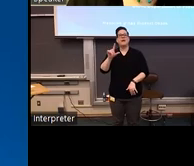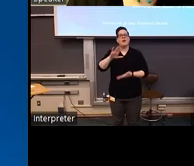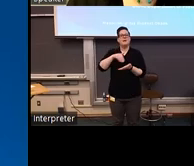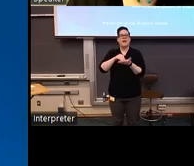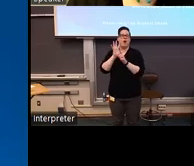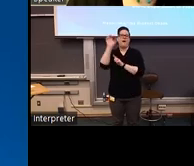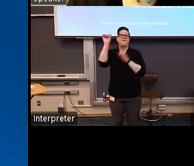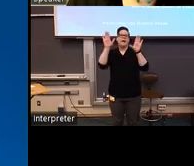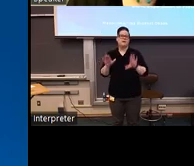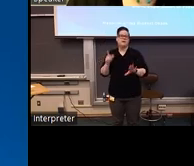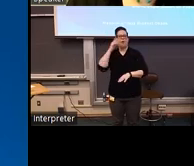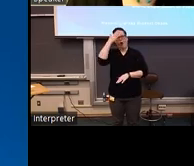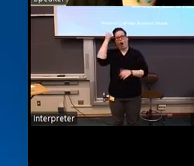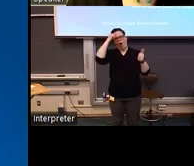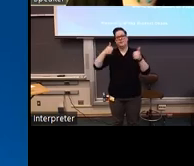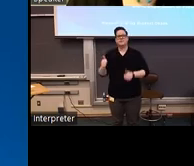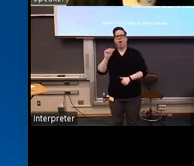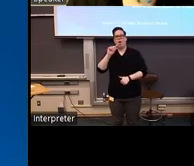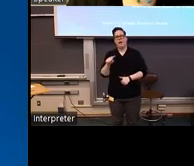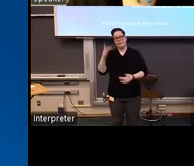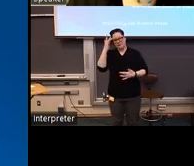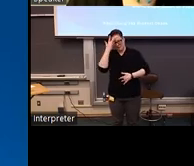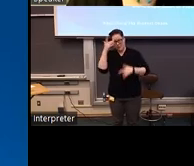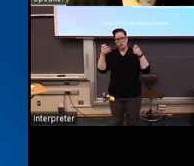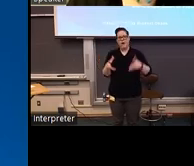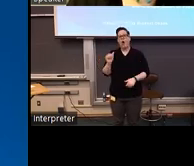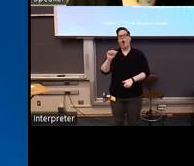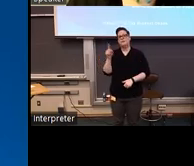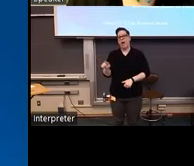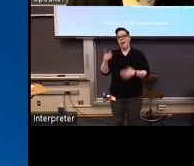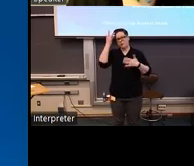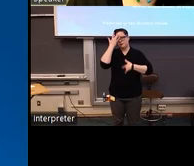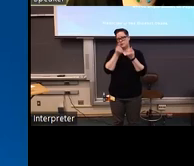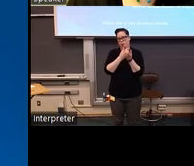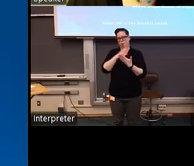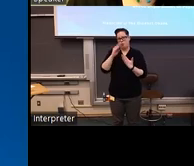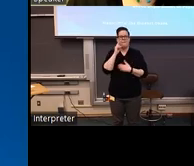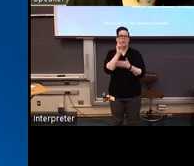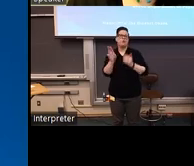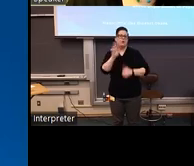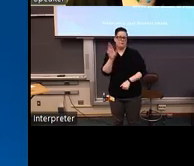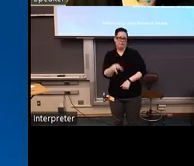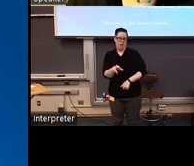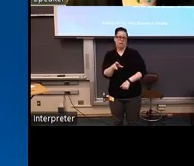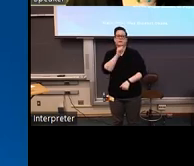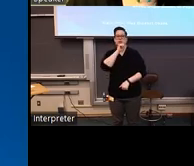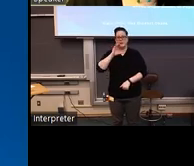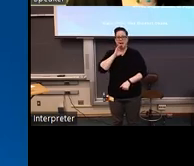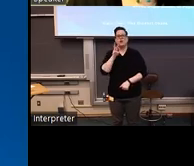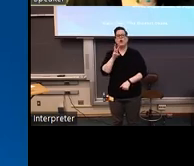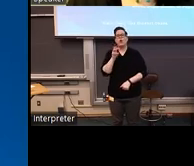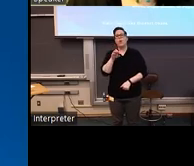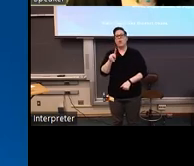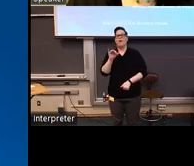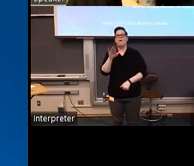of Excellence for Alzheimer's Disease and director of Alzheimer's Disease Support Programs for the University of Rochester Geriatric Workforce